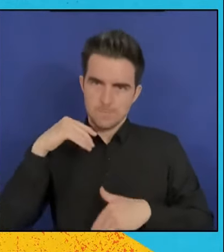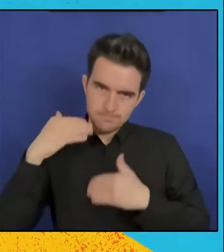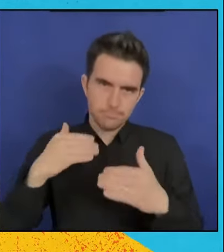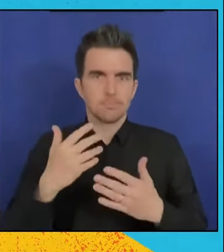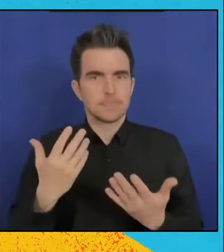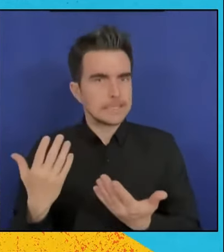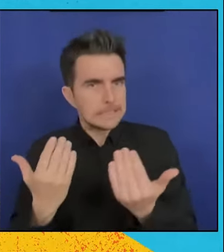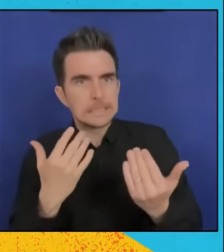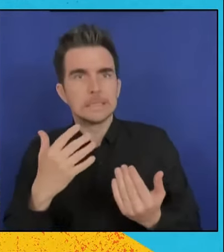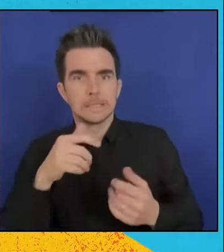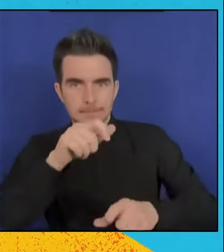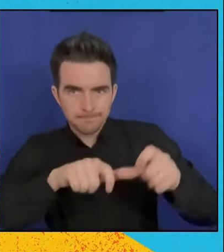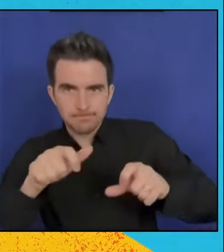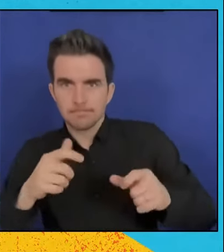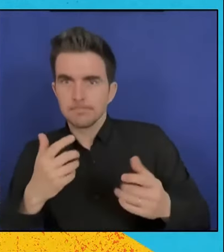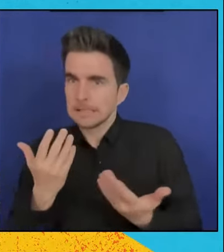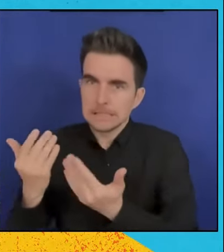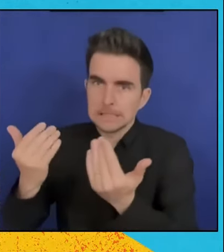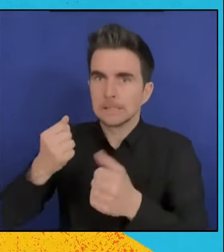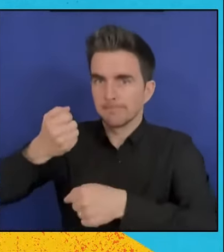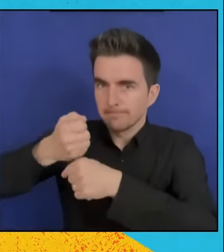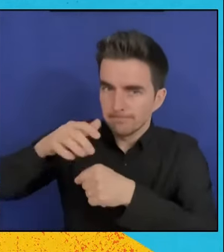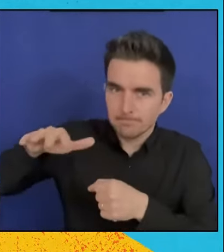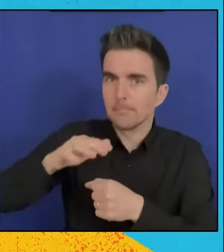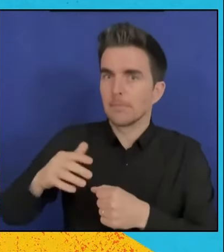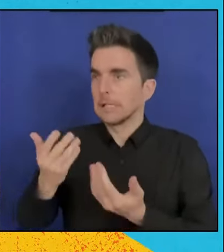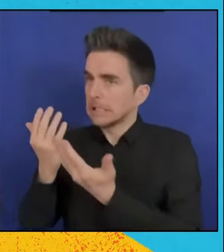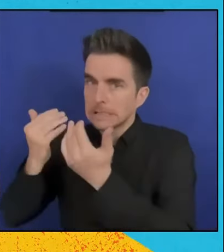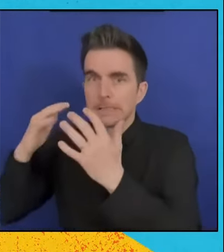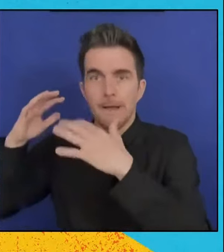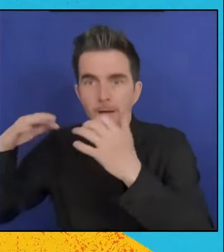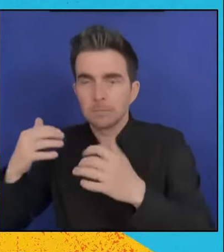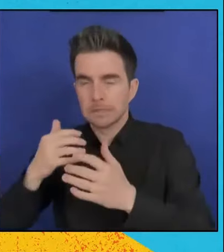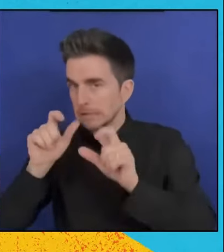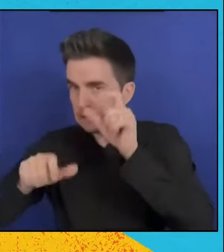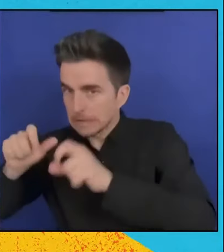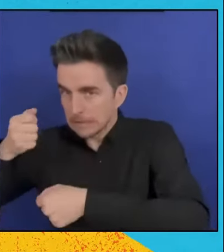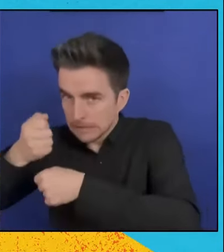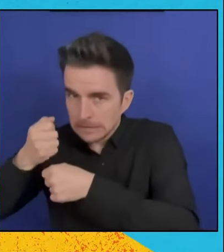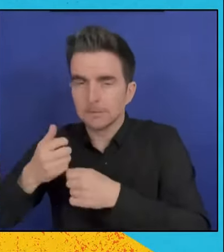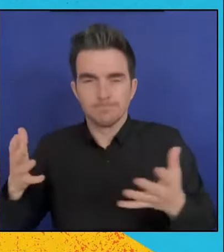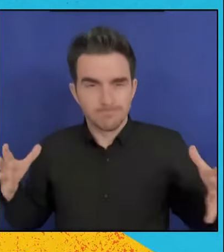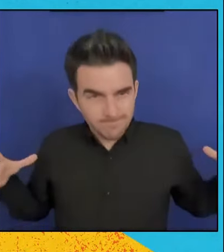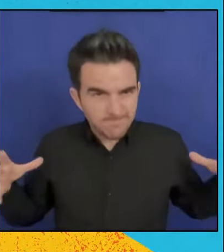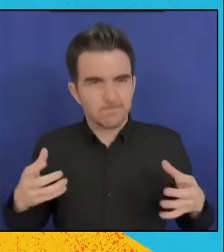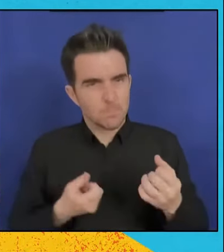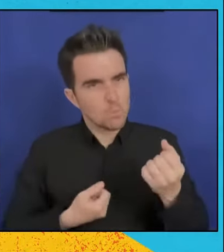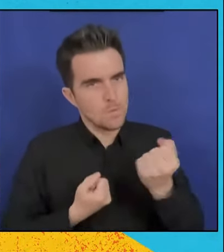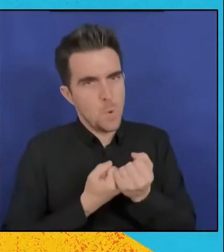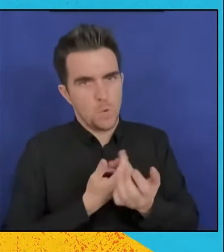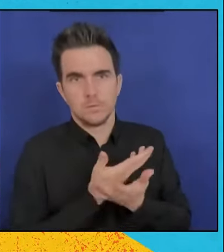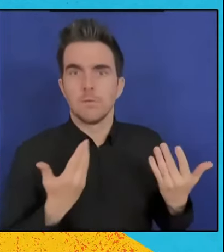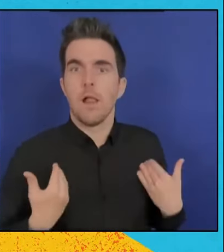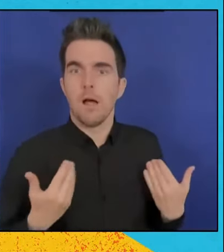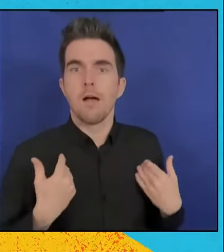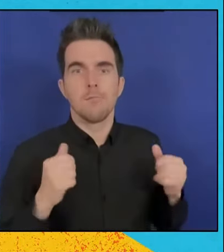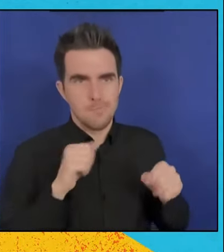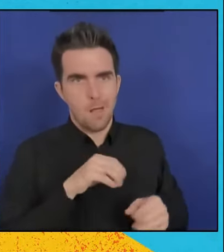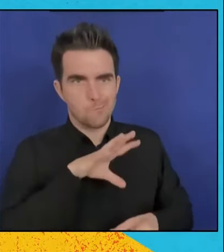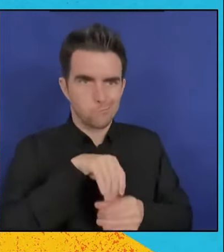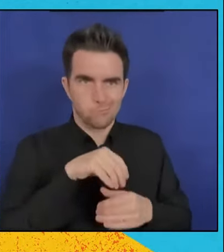the support can be resource, can be mentorship, can be financing, we discussed, and can be mentoring, and can be like